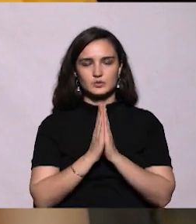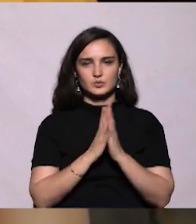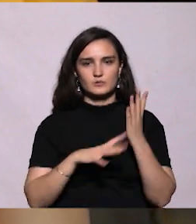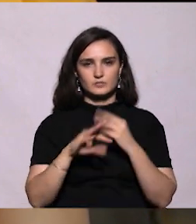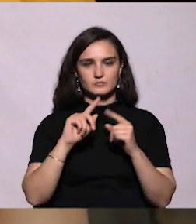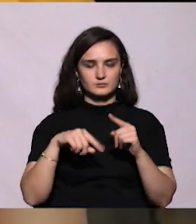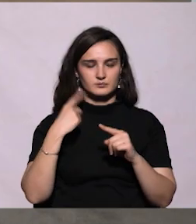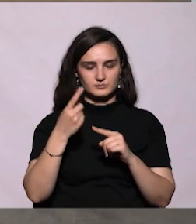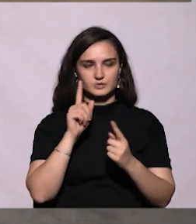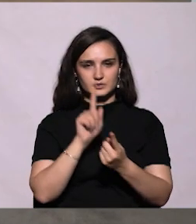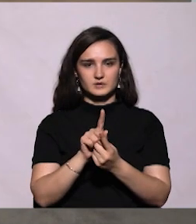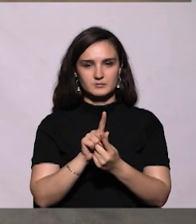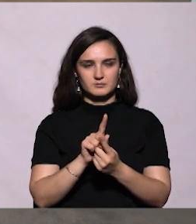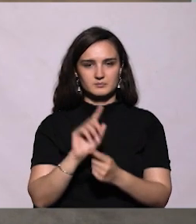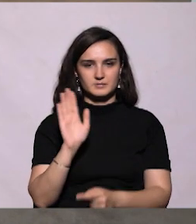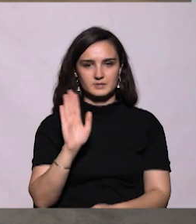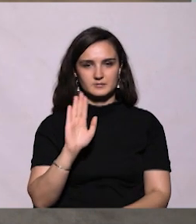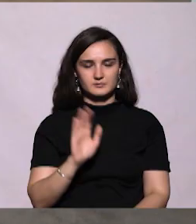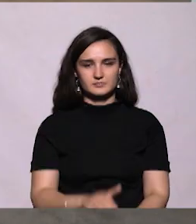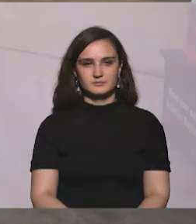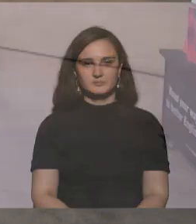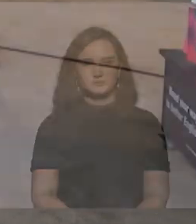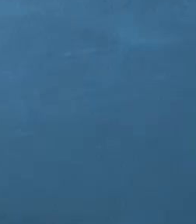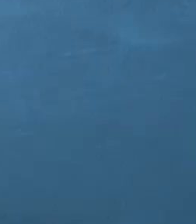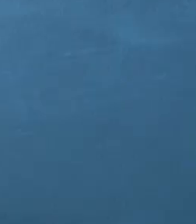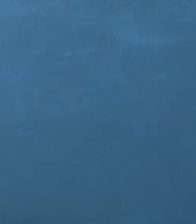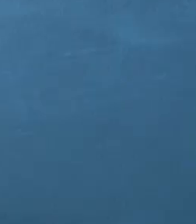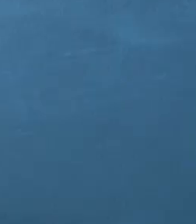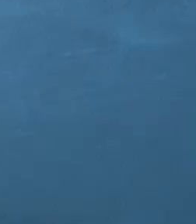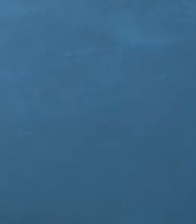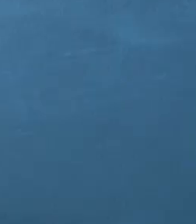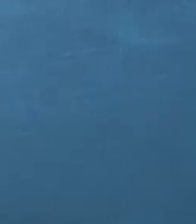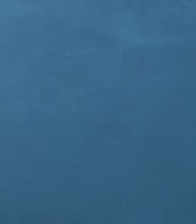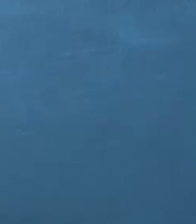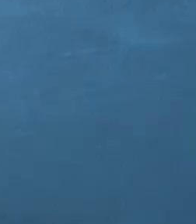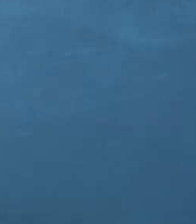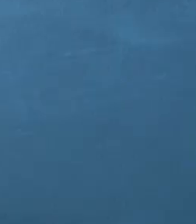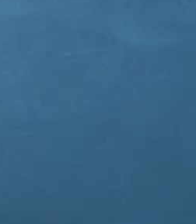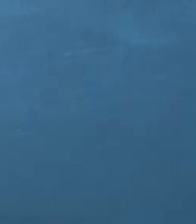see you next time. Bye! Bye-bye.